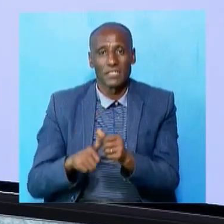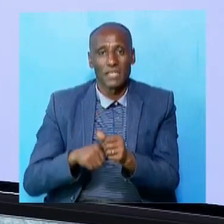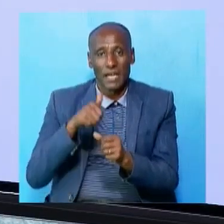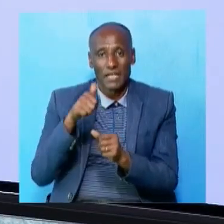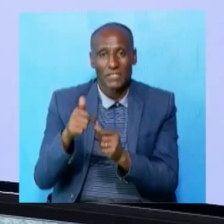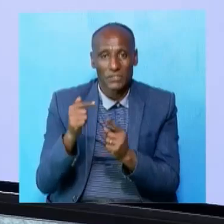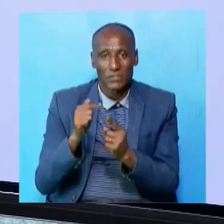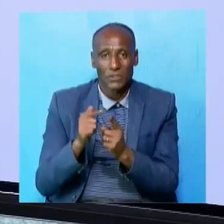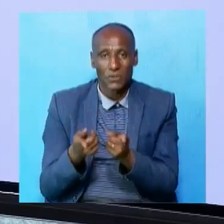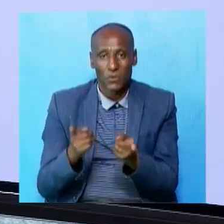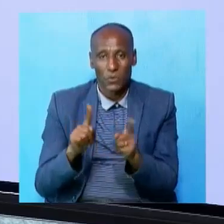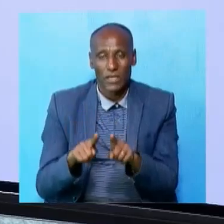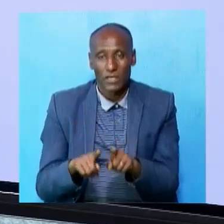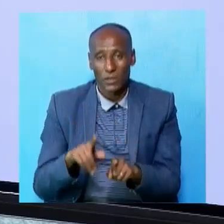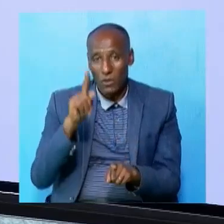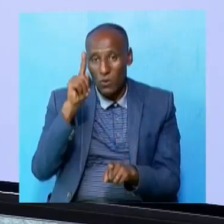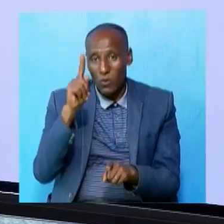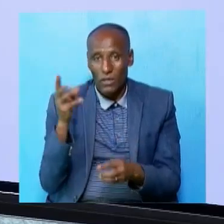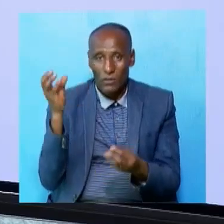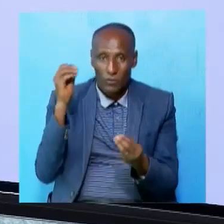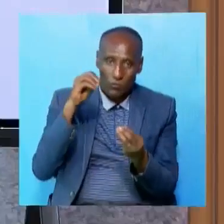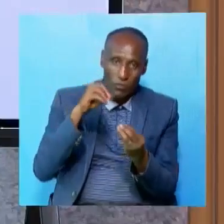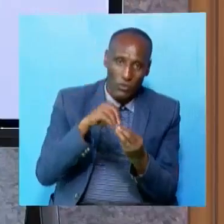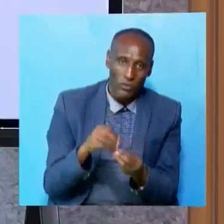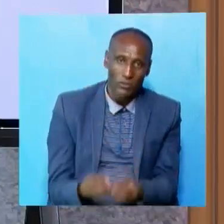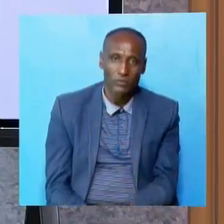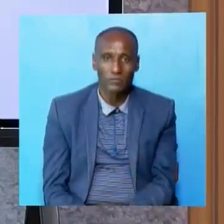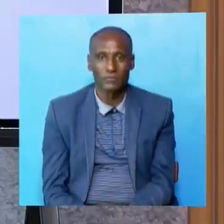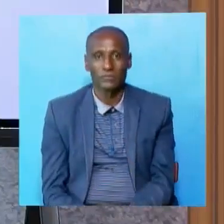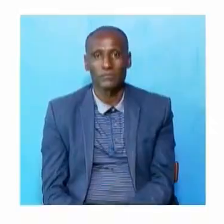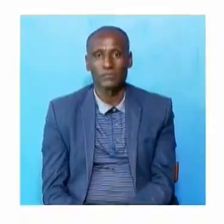when. One more. Only one more.